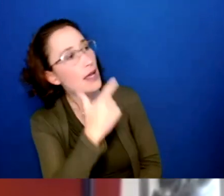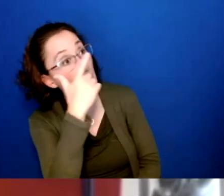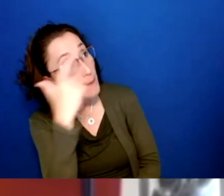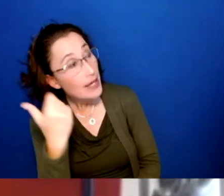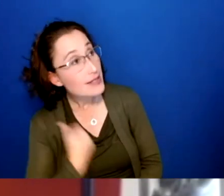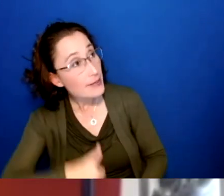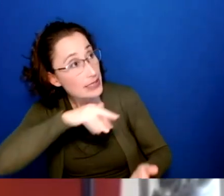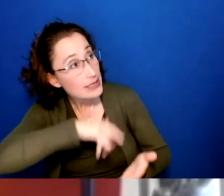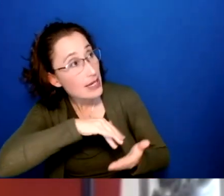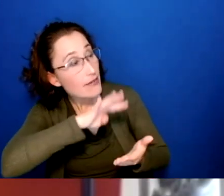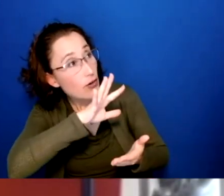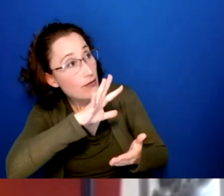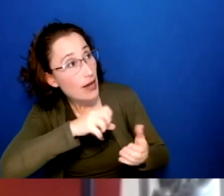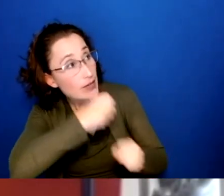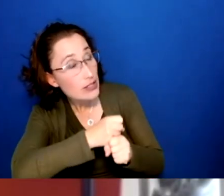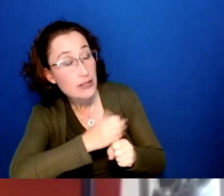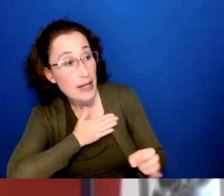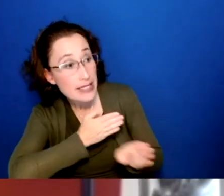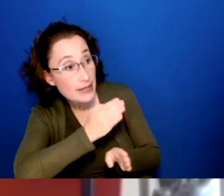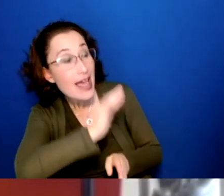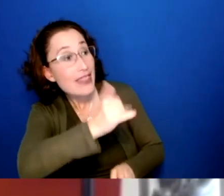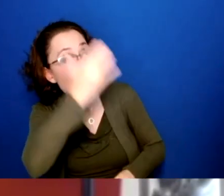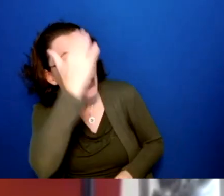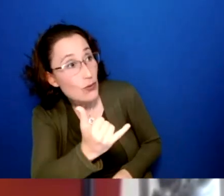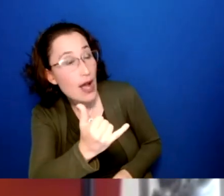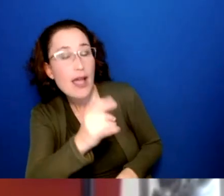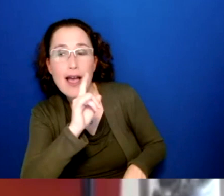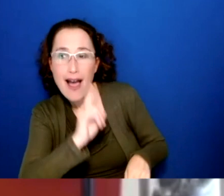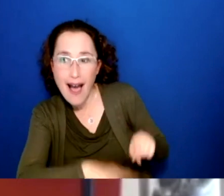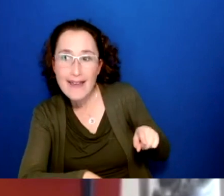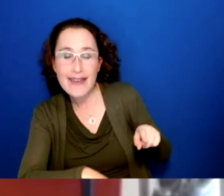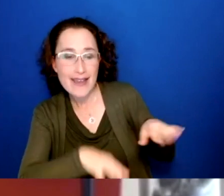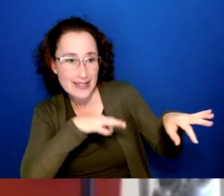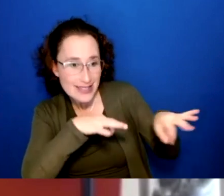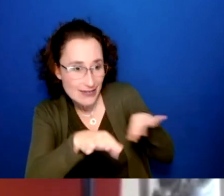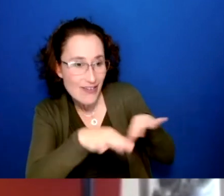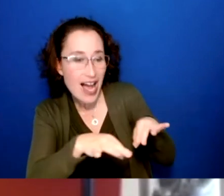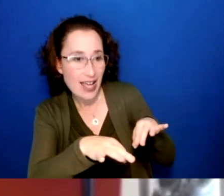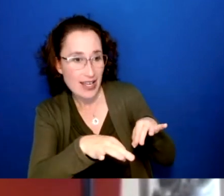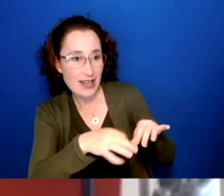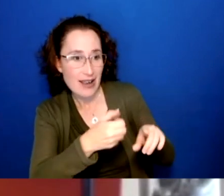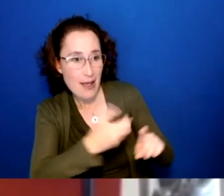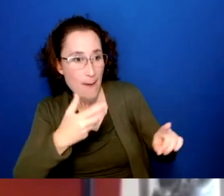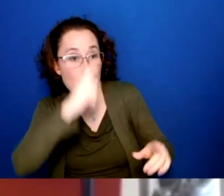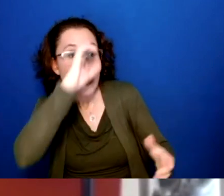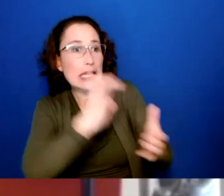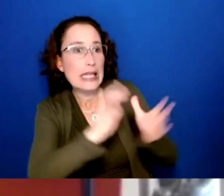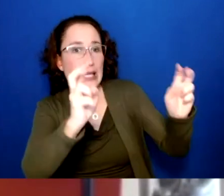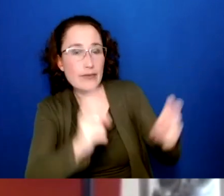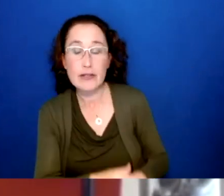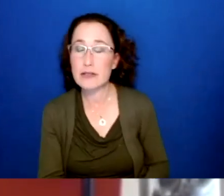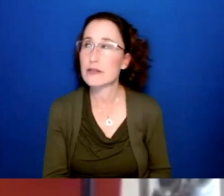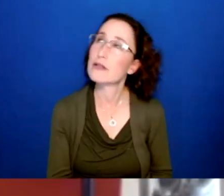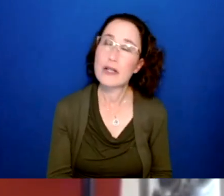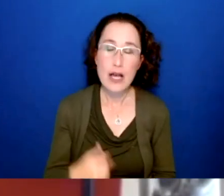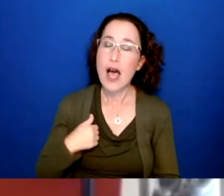for 45 years and that's my specialty. I cannot give you a definition of the word belief. So I went back to the drawing board, and this is